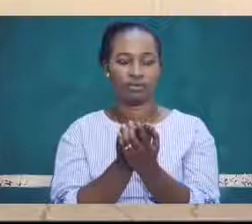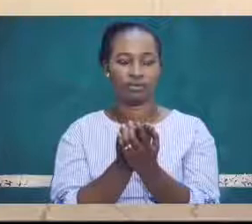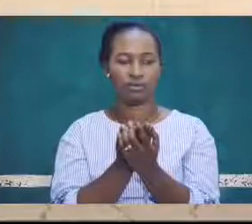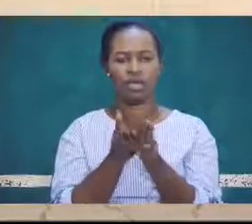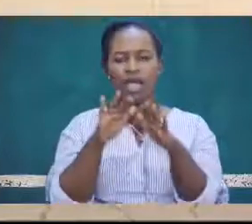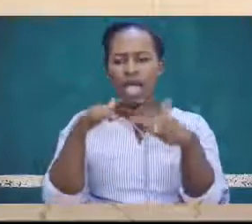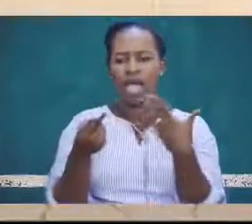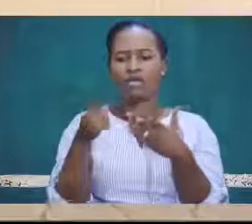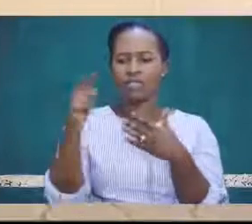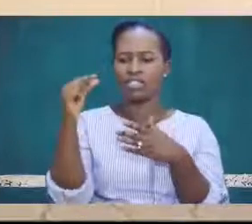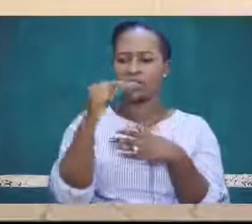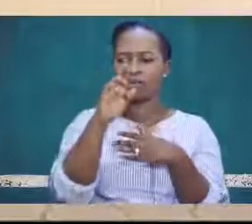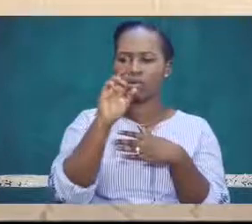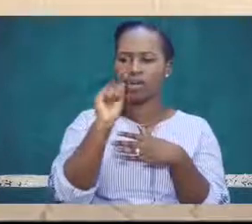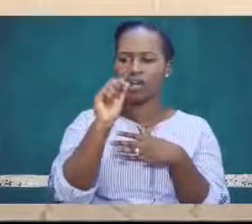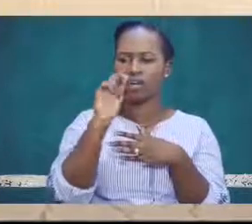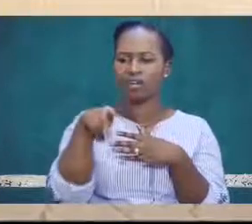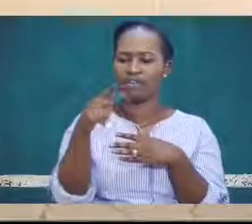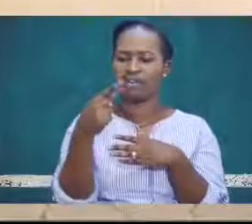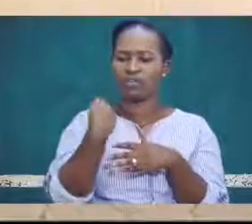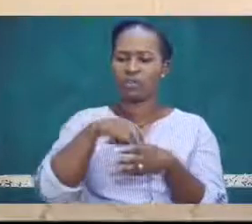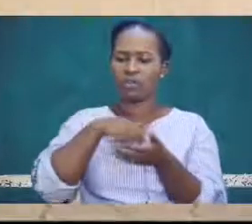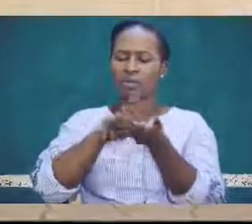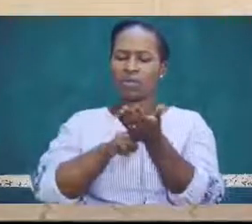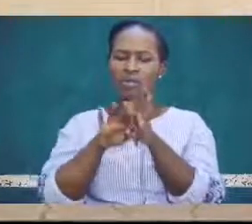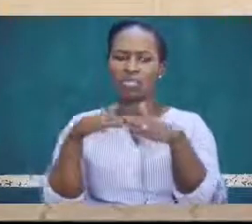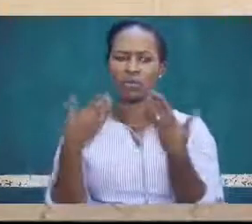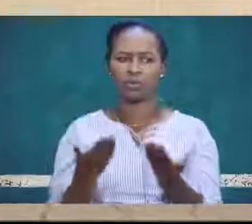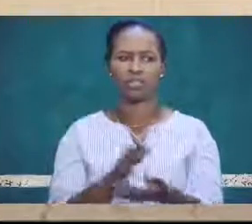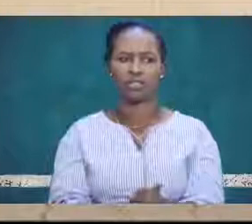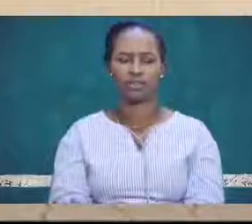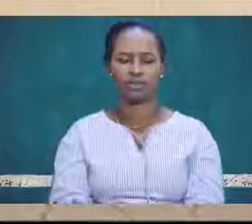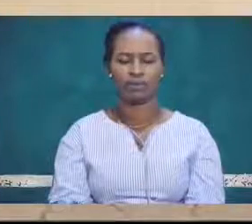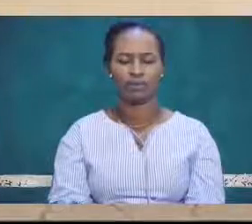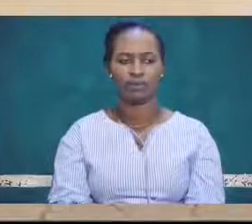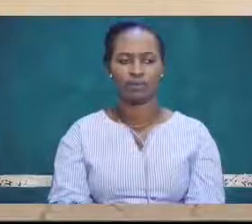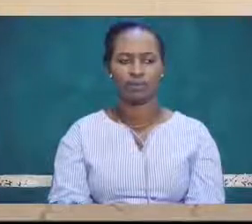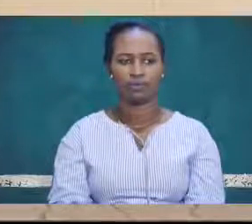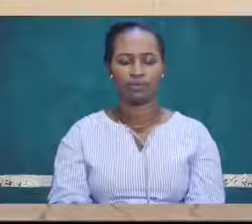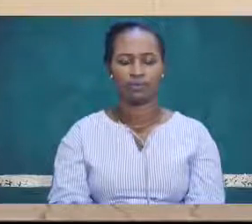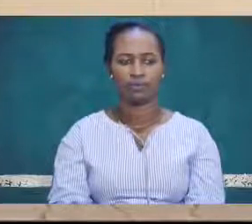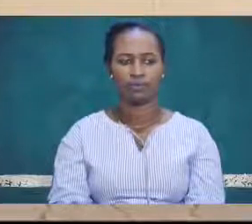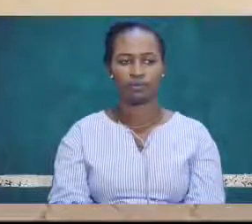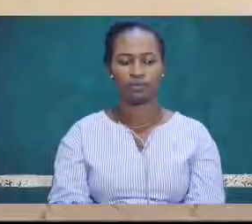How would this graph be? How can we generate this? And the quantity demanded,